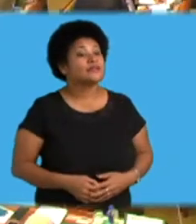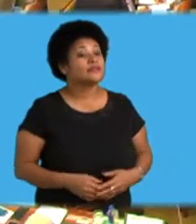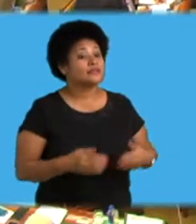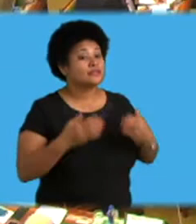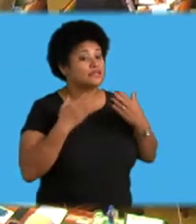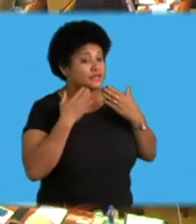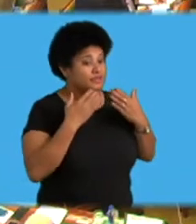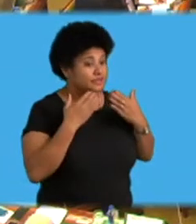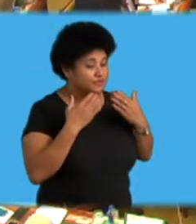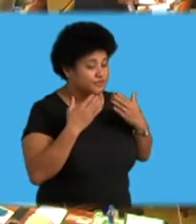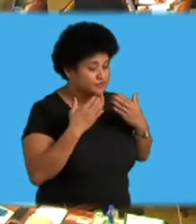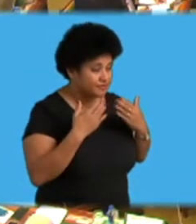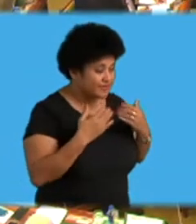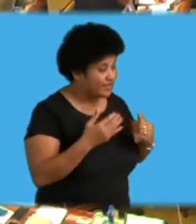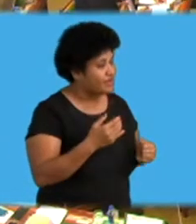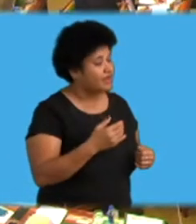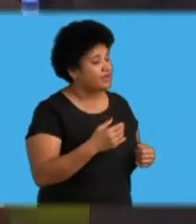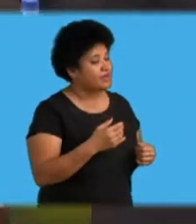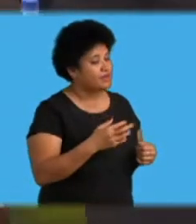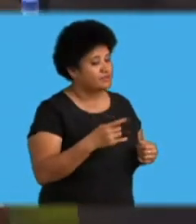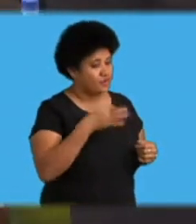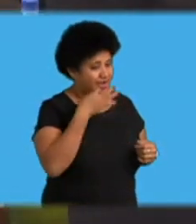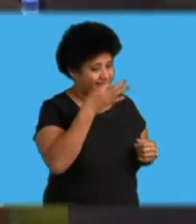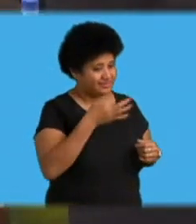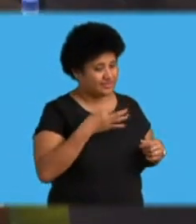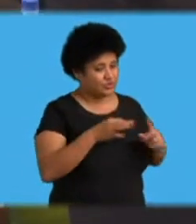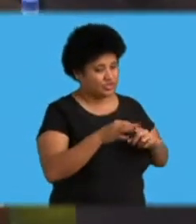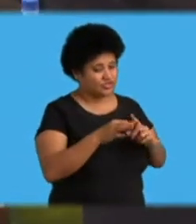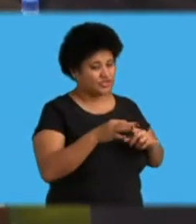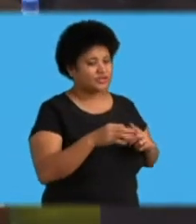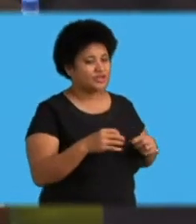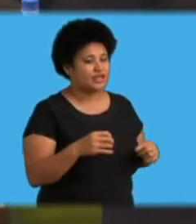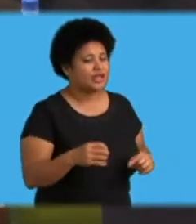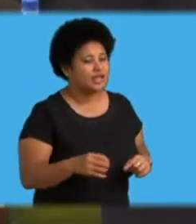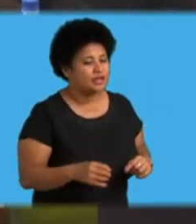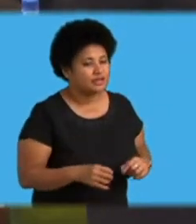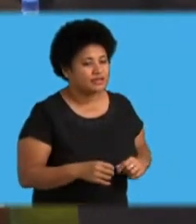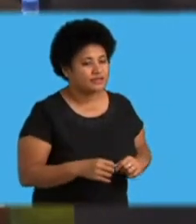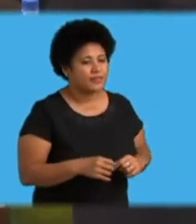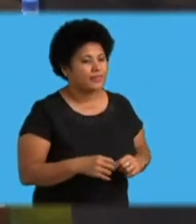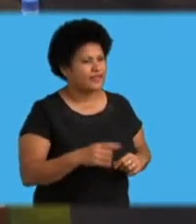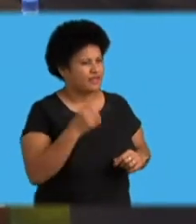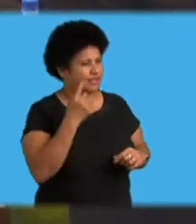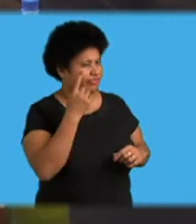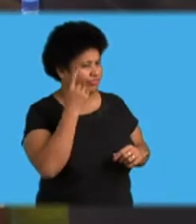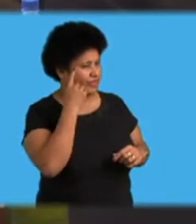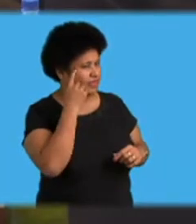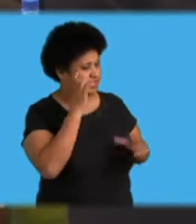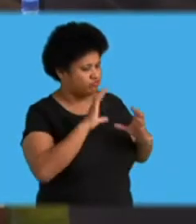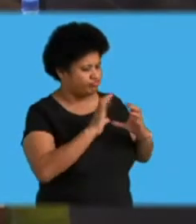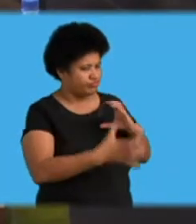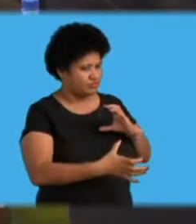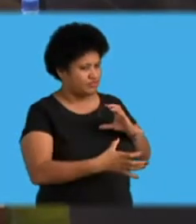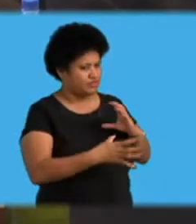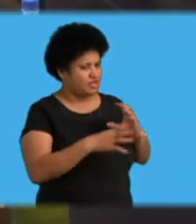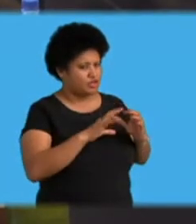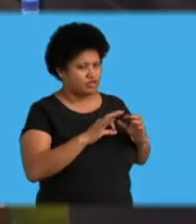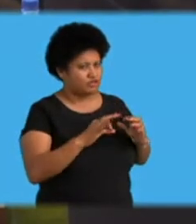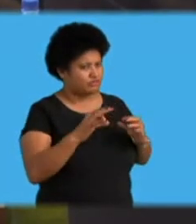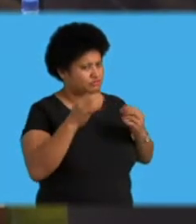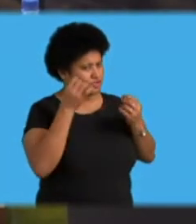Madam Speaker, I want to thank the Honourable Member for asking this question. I think there's probably misinformation. If there's a sacred